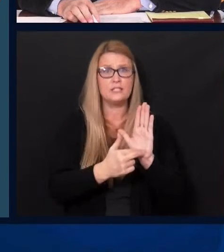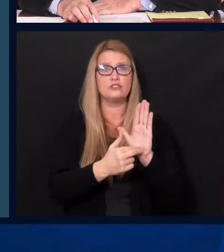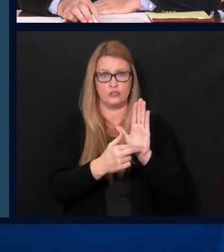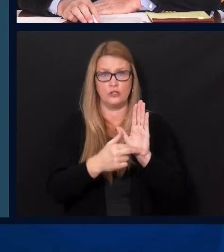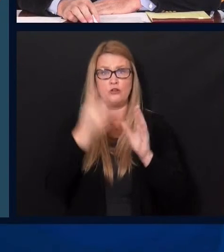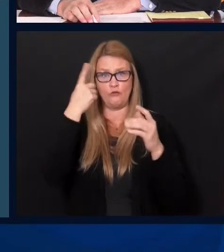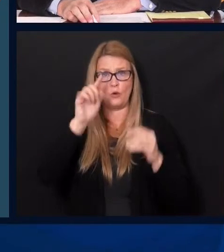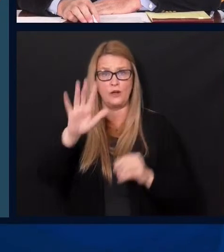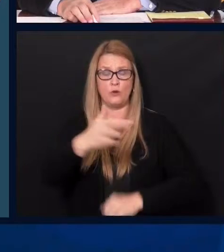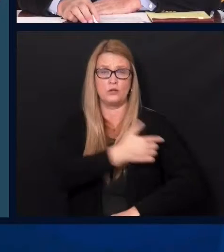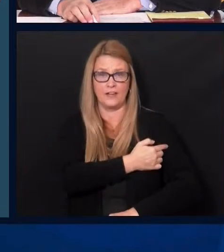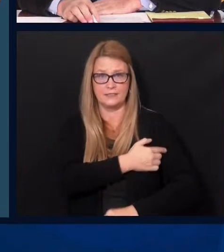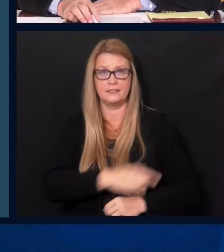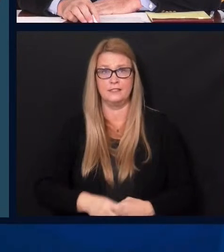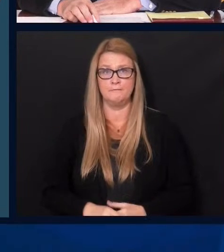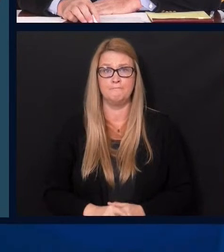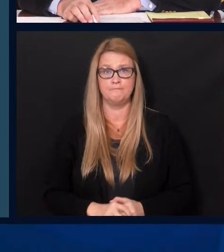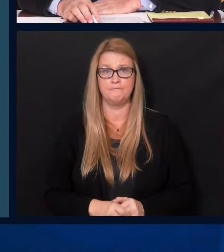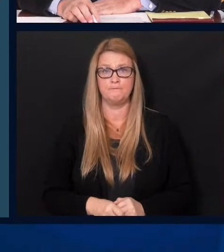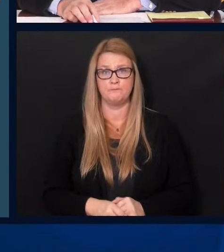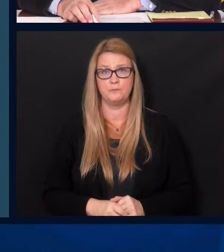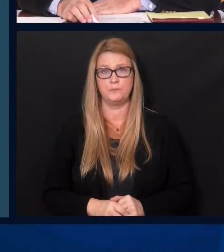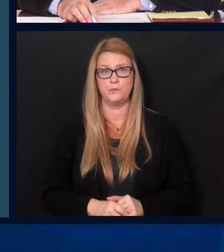counties pre-registered.